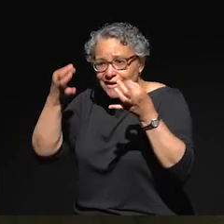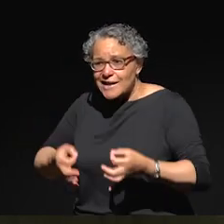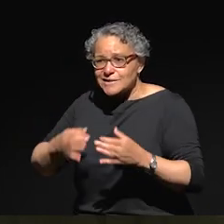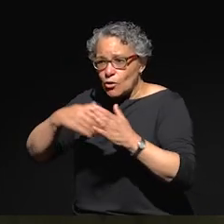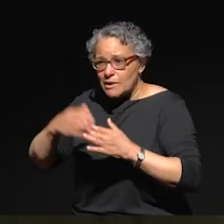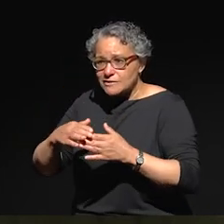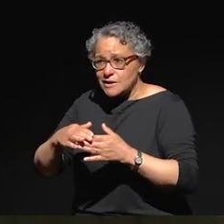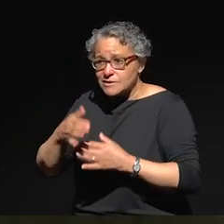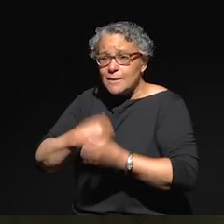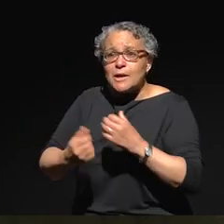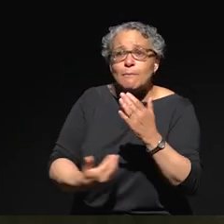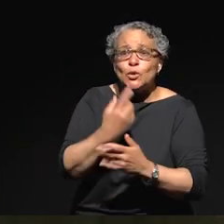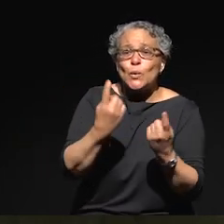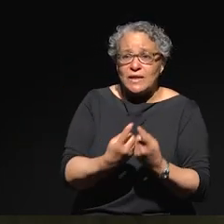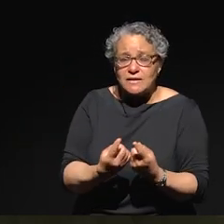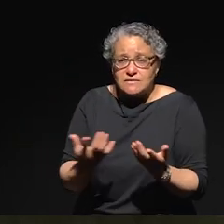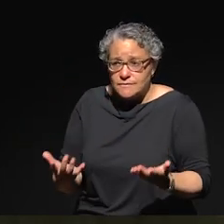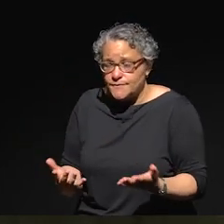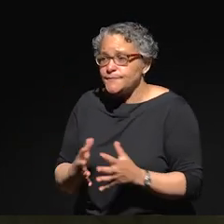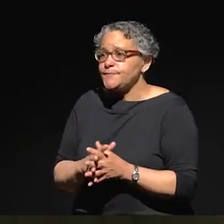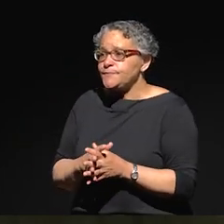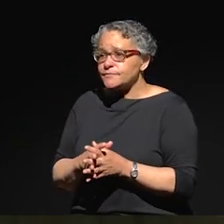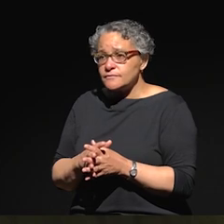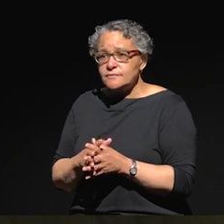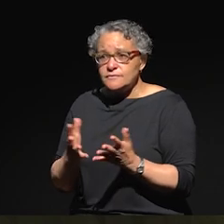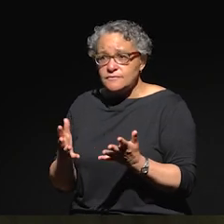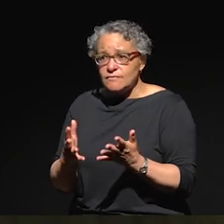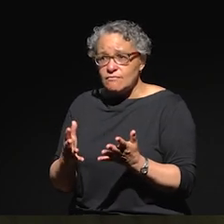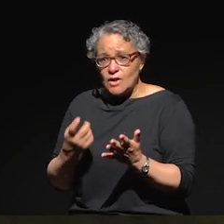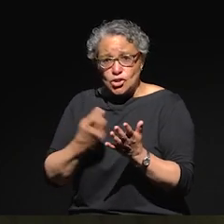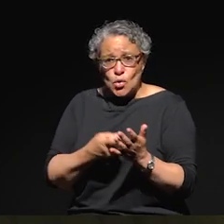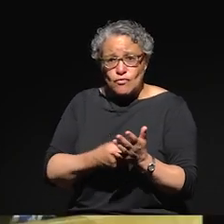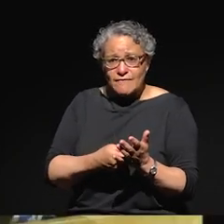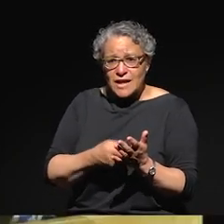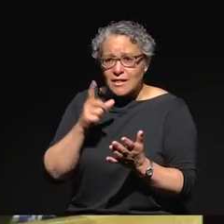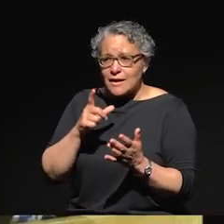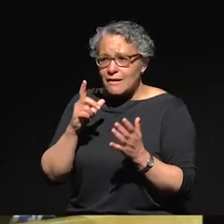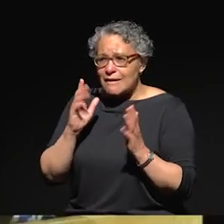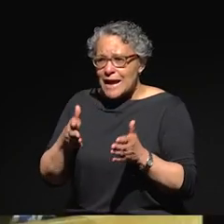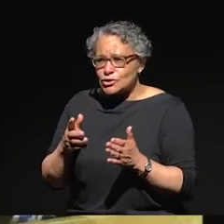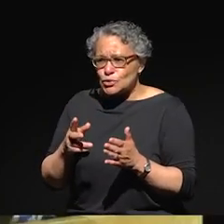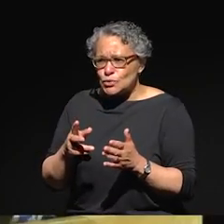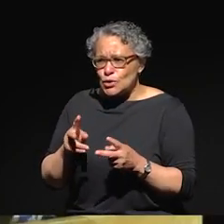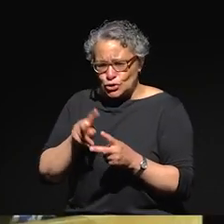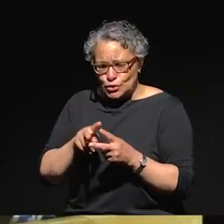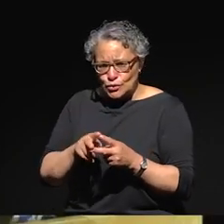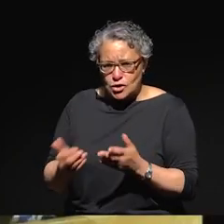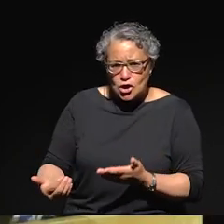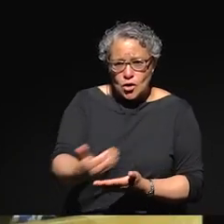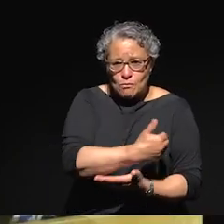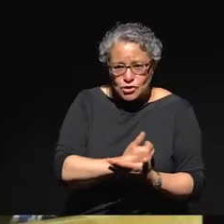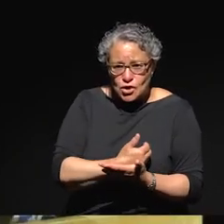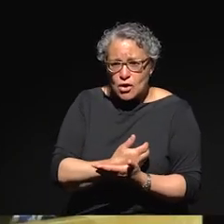new things, such as St. Peter's. So he was supposed to both preserve and destroy at the same time. And he